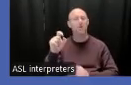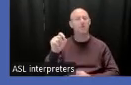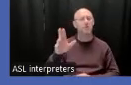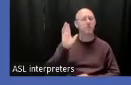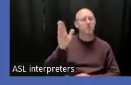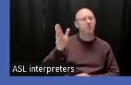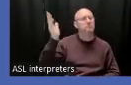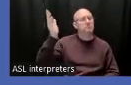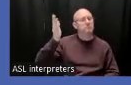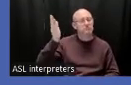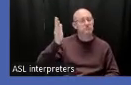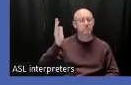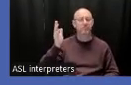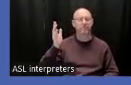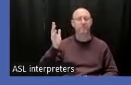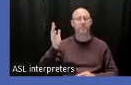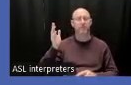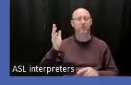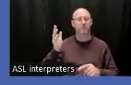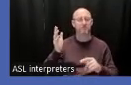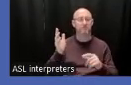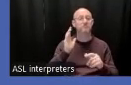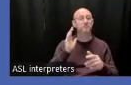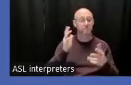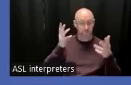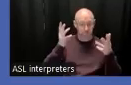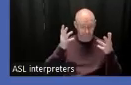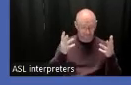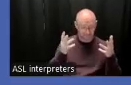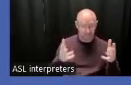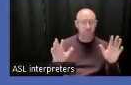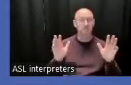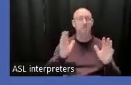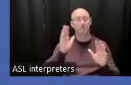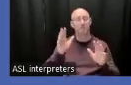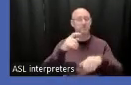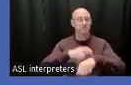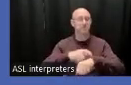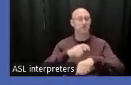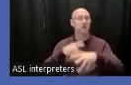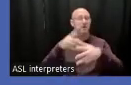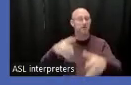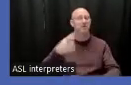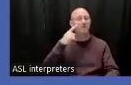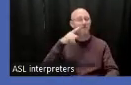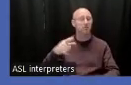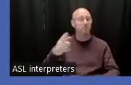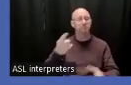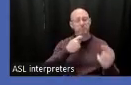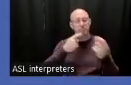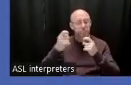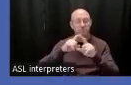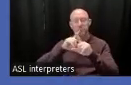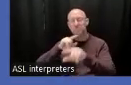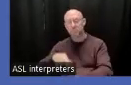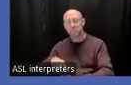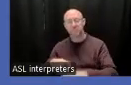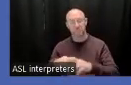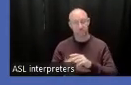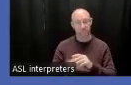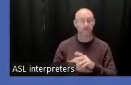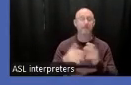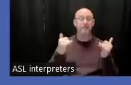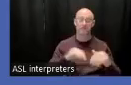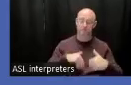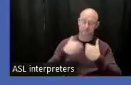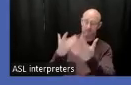us a presentation, and there'll be time at the end of her presentation for active Q&A as well. So with that, I'll turn